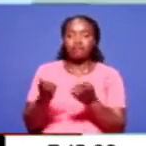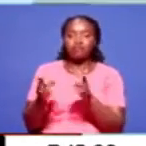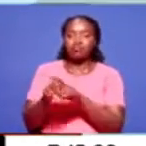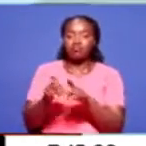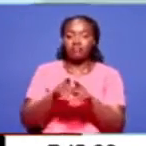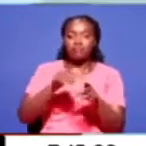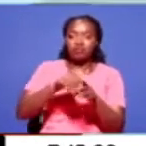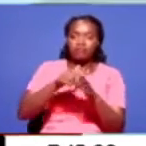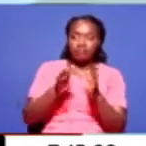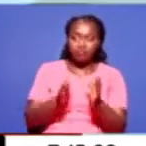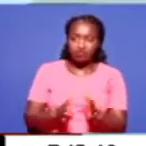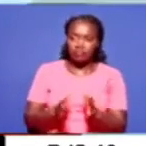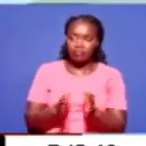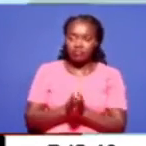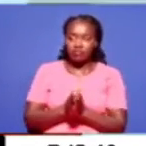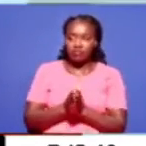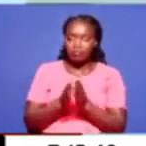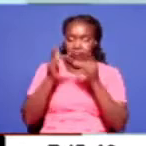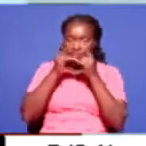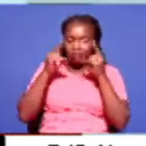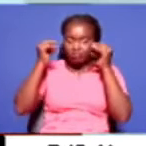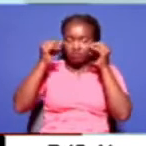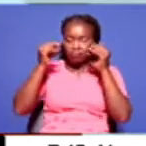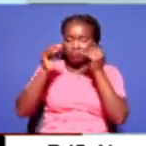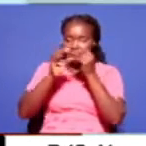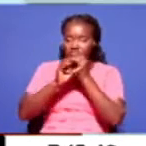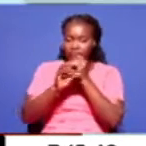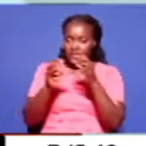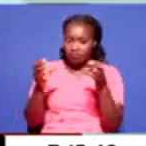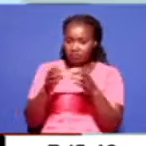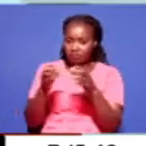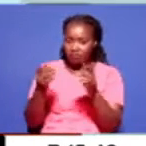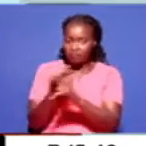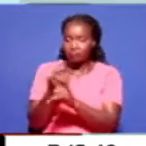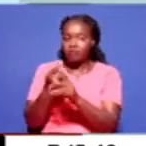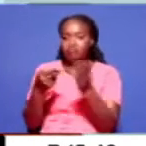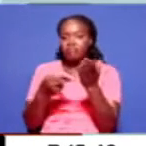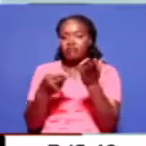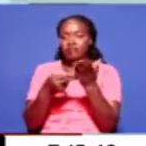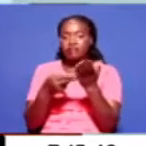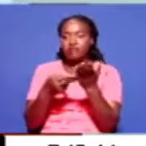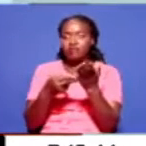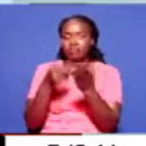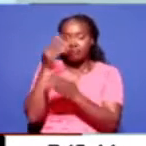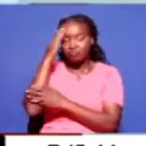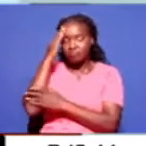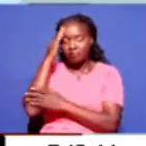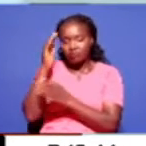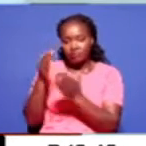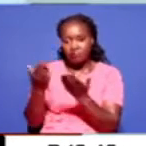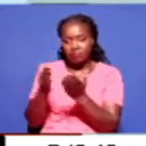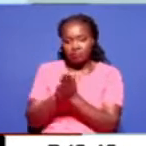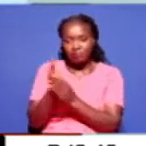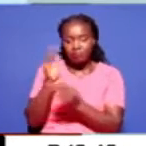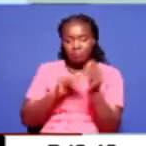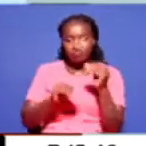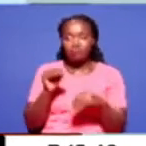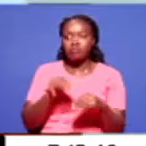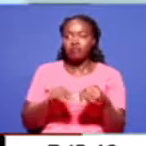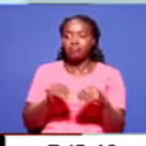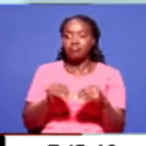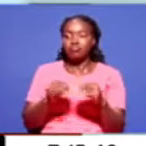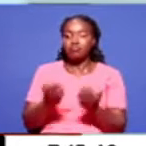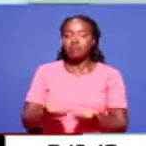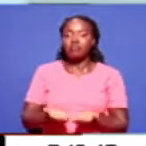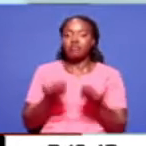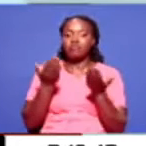humo. Japanese companies with various technologies and know-hows can contribute to improving